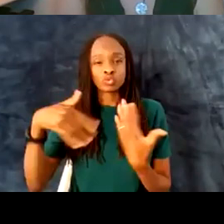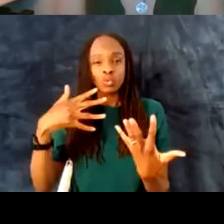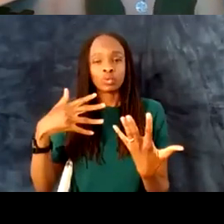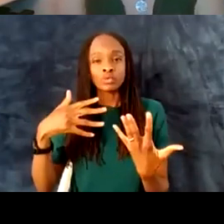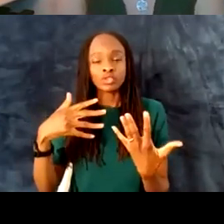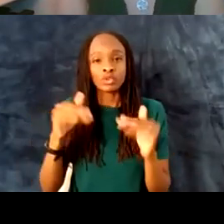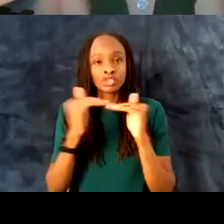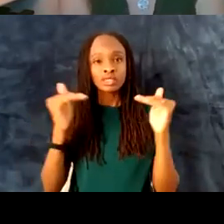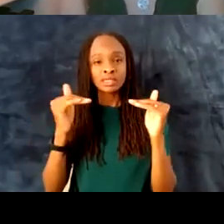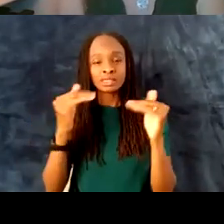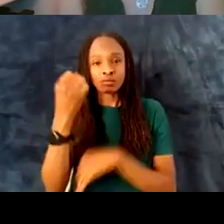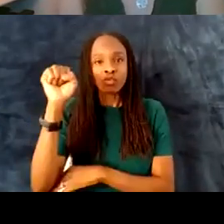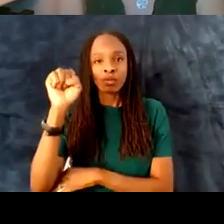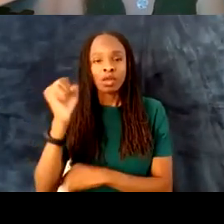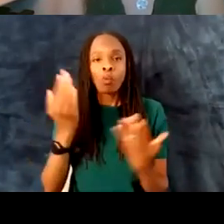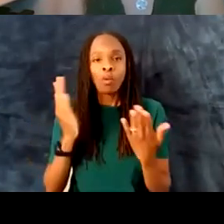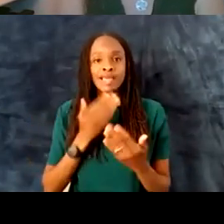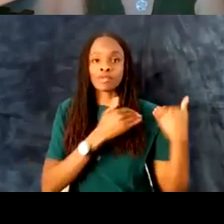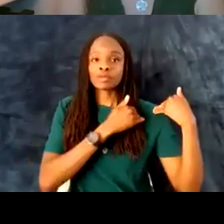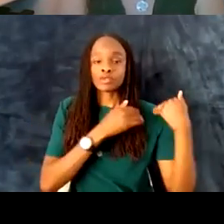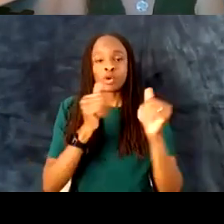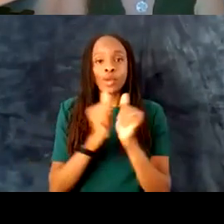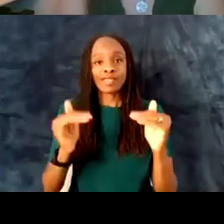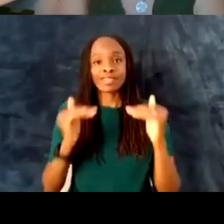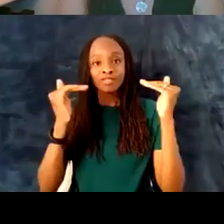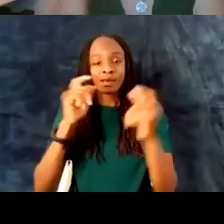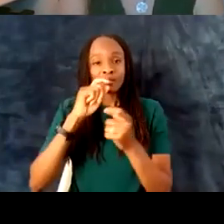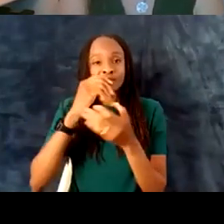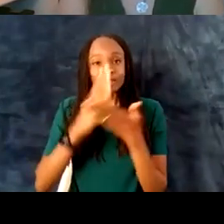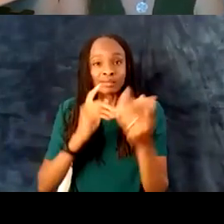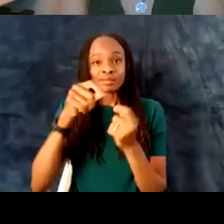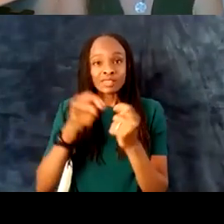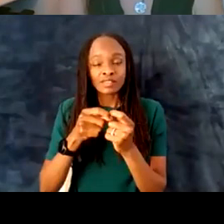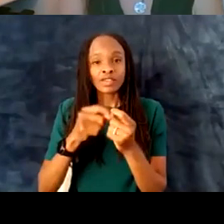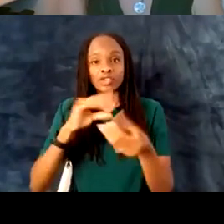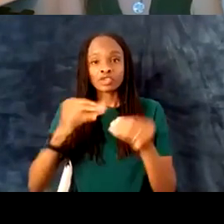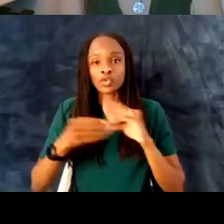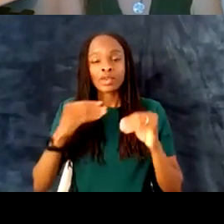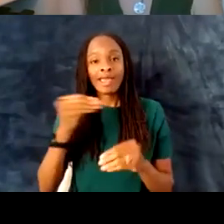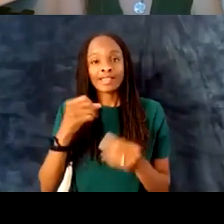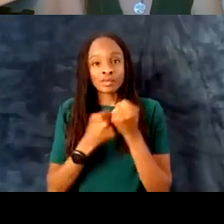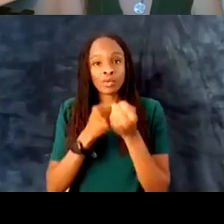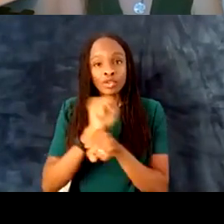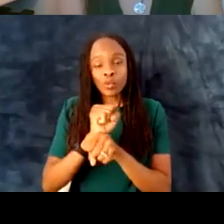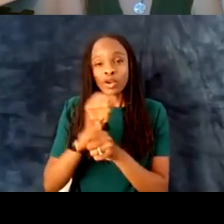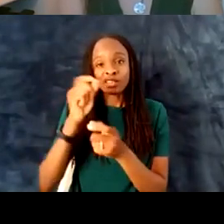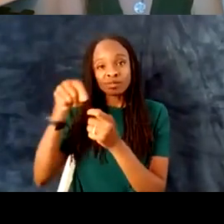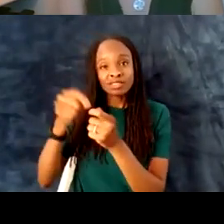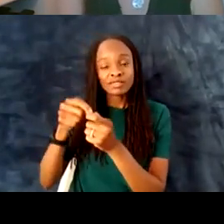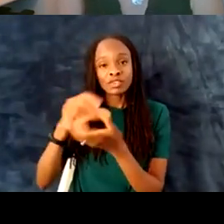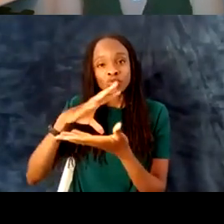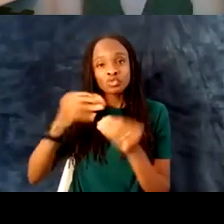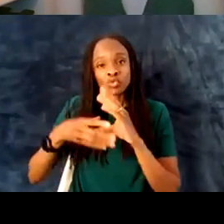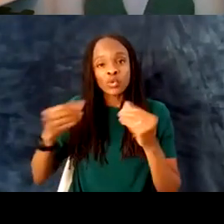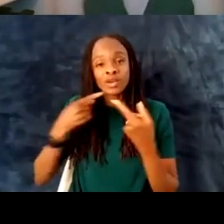responsibility of lifting up certain stories and supporting the work of certain storytellers? And how is our work